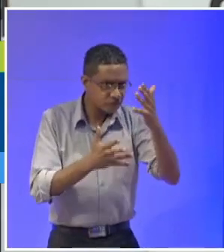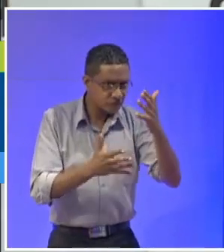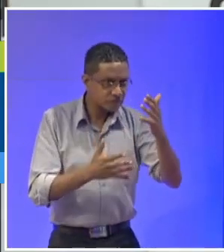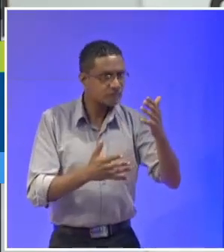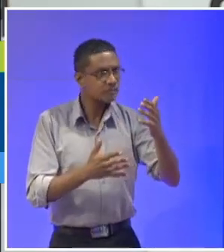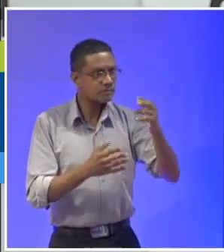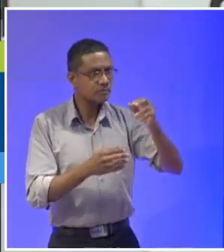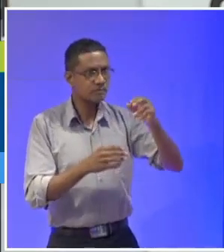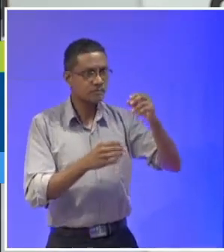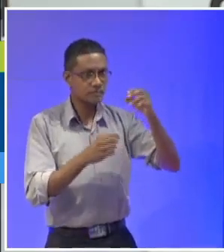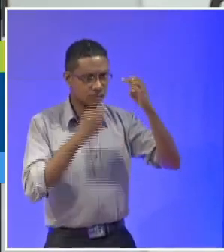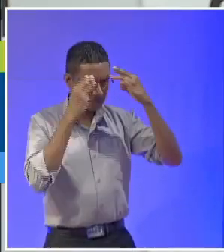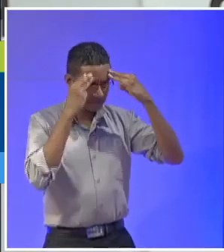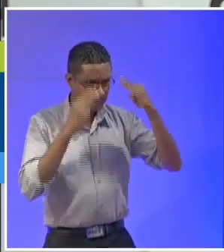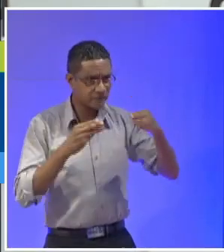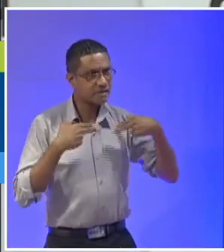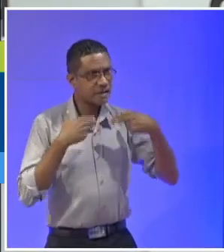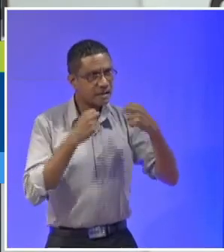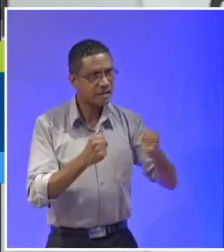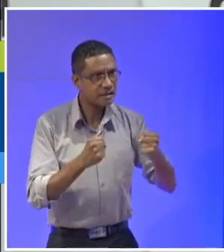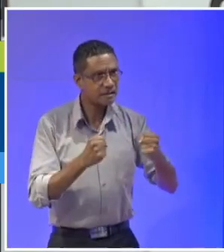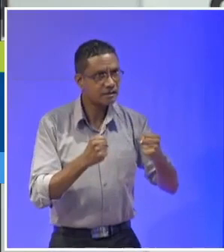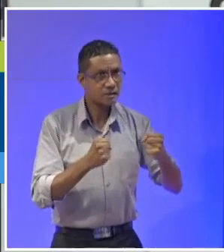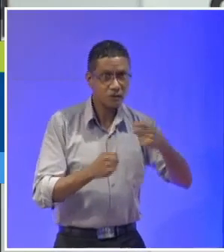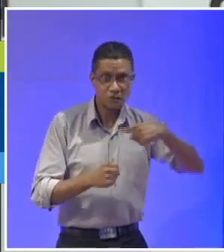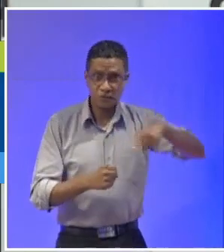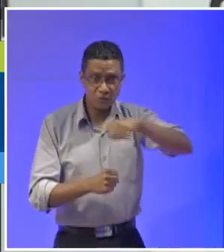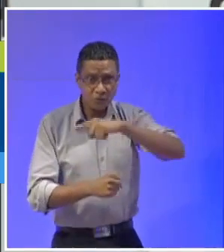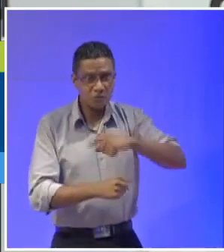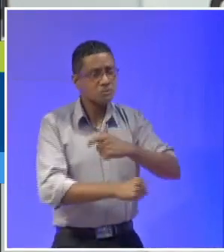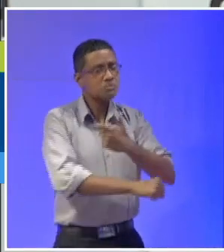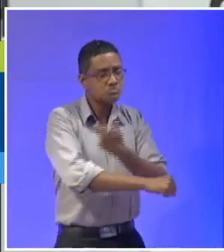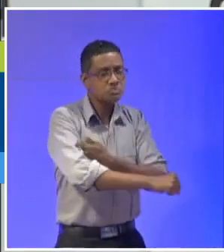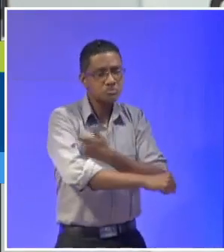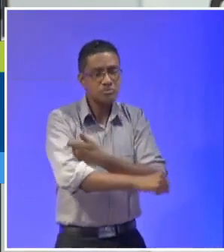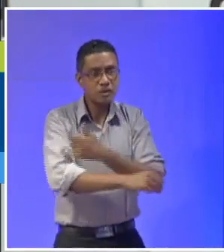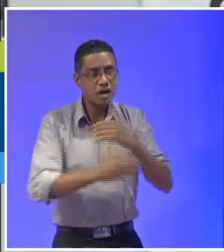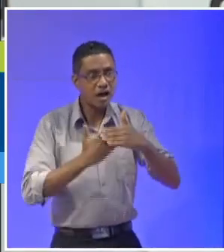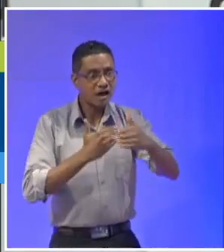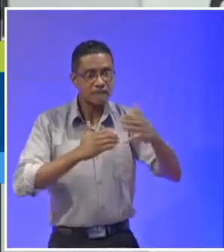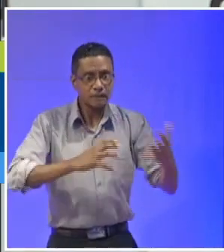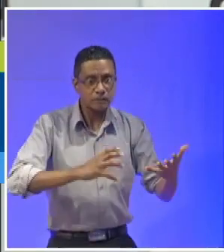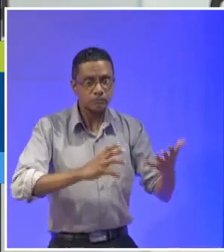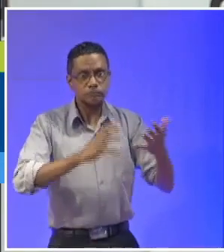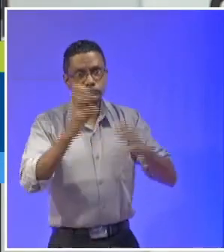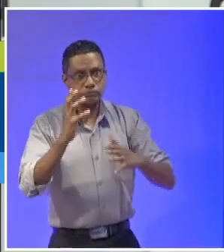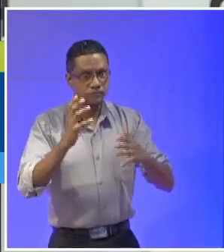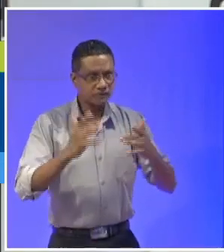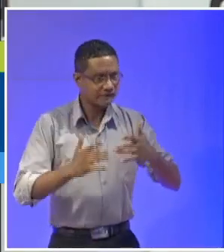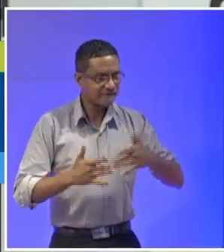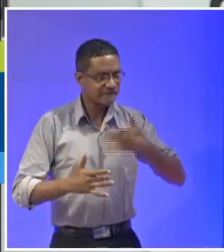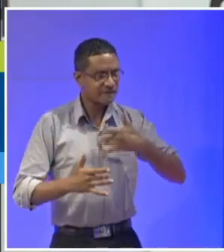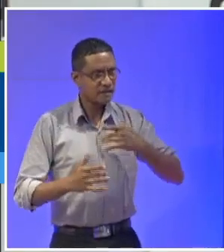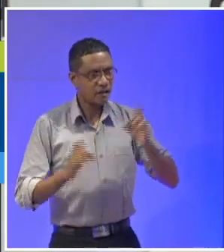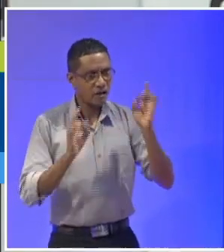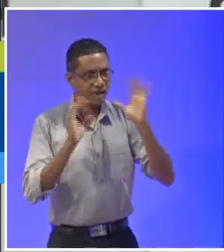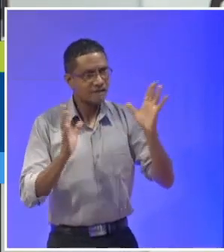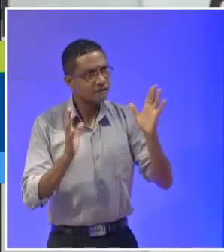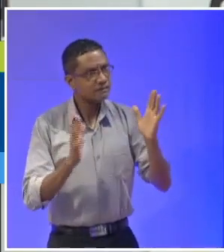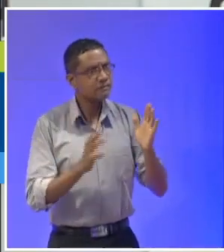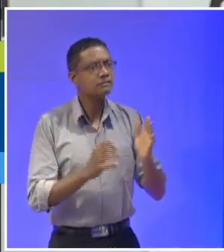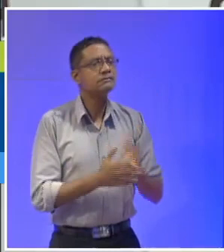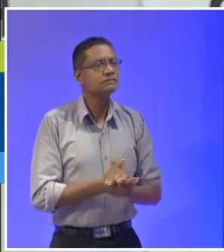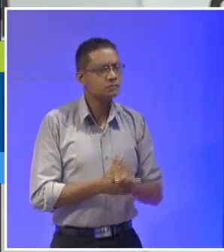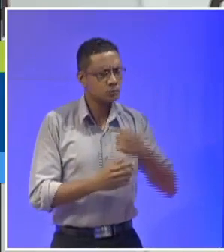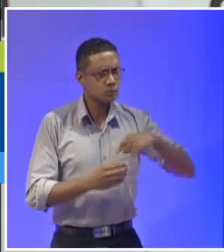Health out of over 1 million vaccines plus that was given. So a very small proportion. We are in the process through